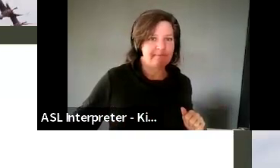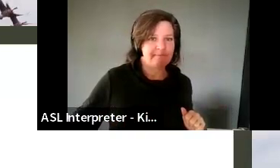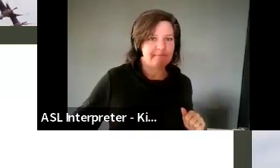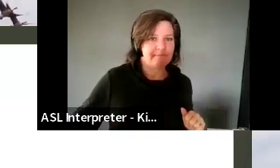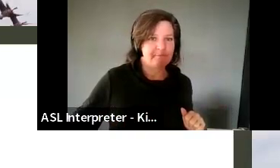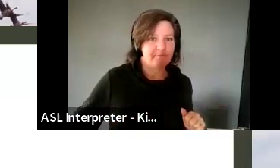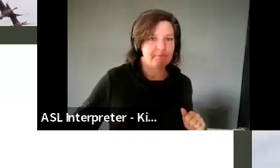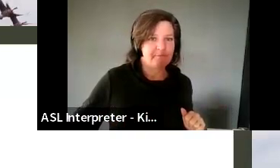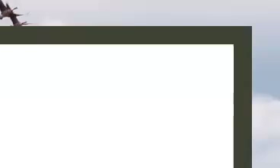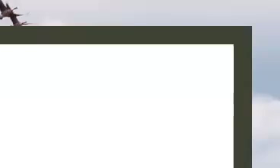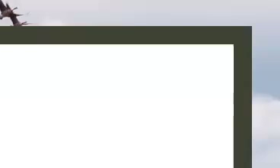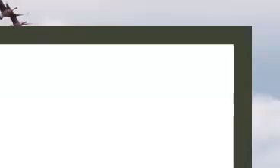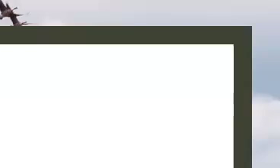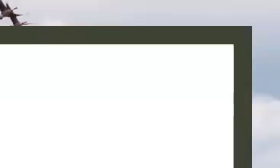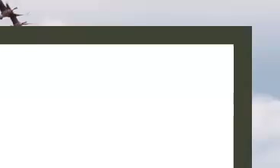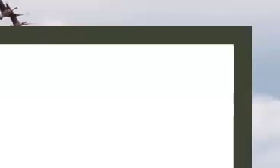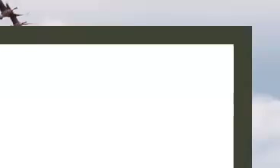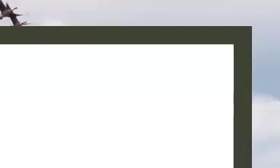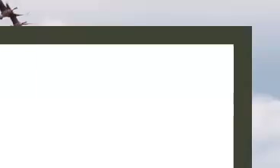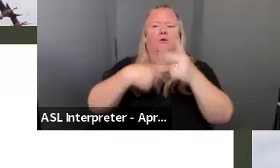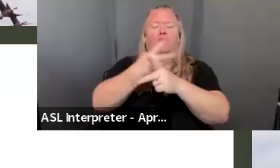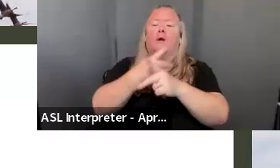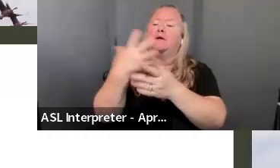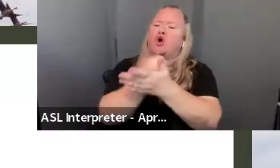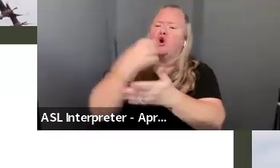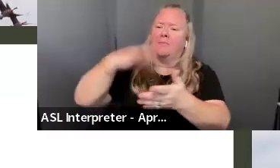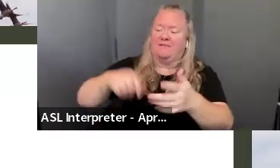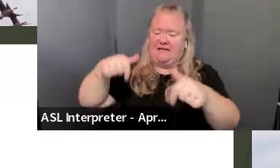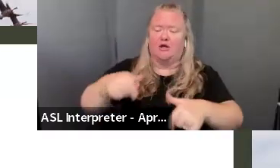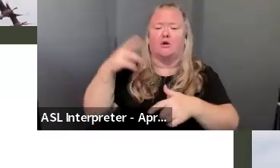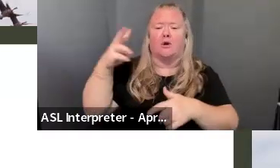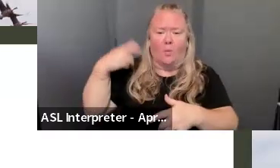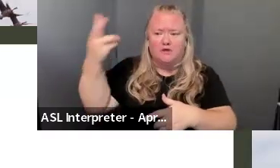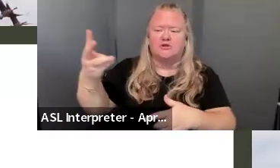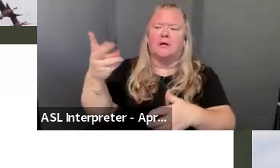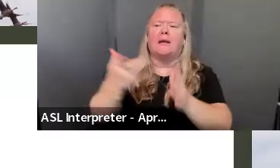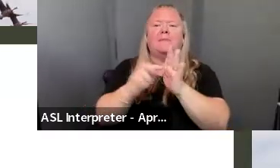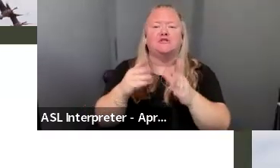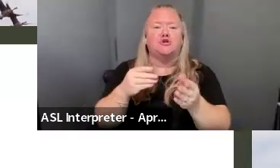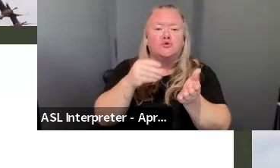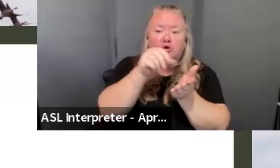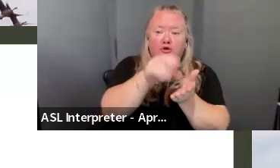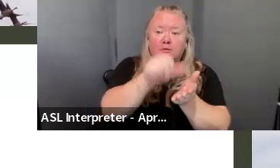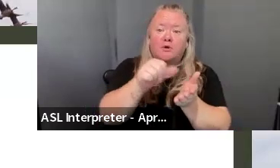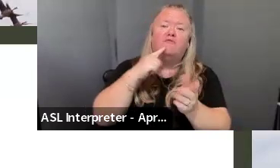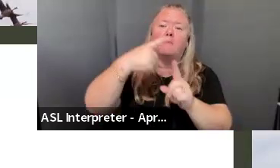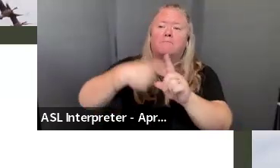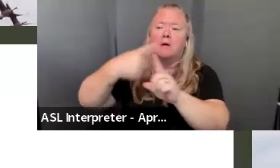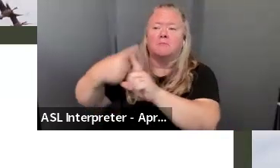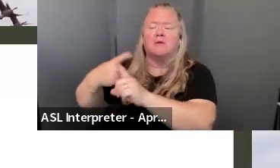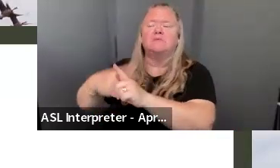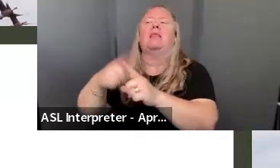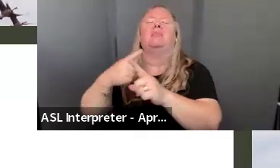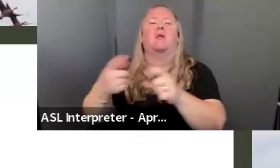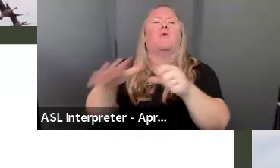state of Washington, and it's an earned benefit, which means that you contribute for a certain number of years to qualify for benefits, and we'll